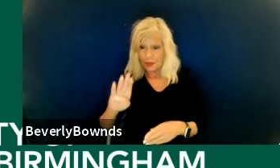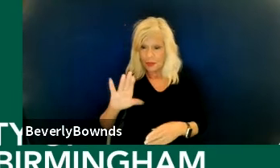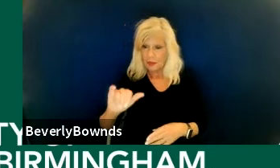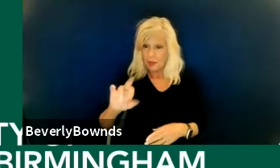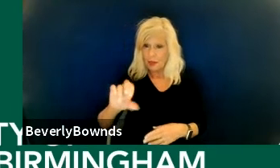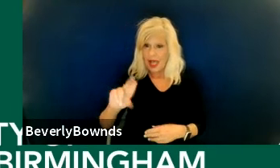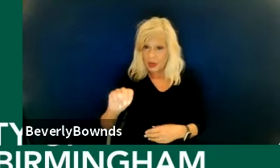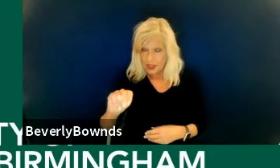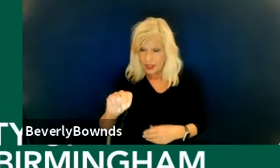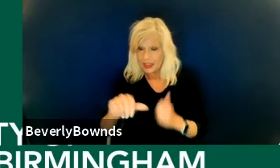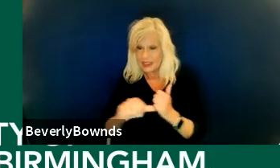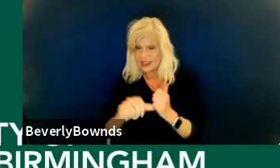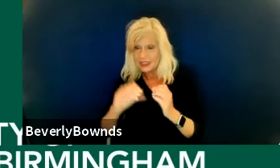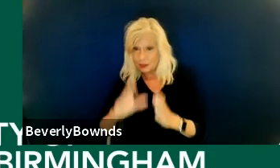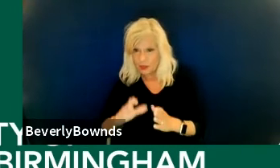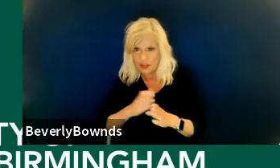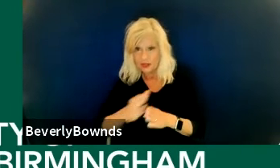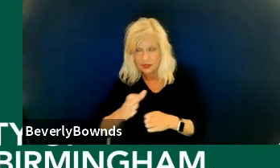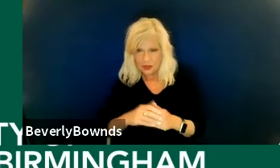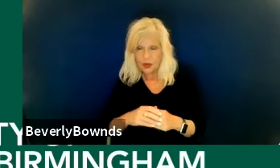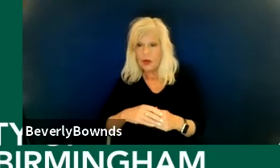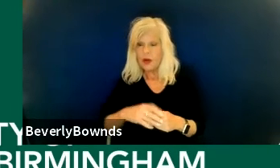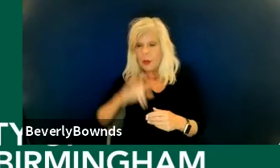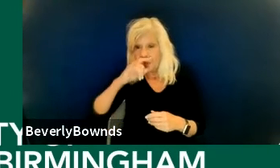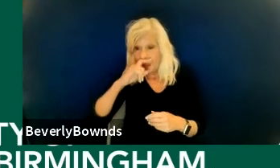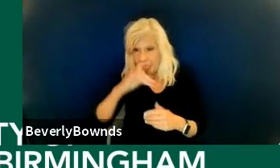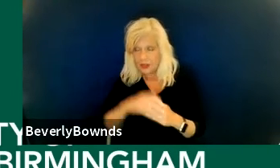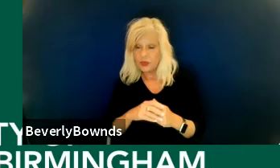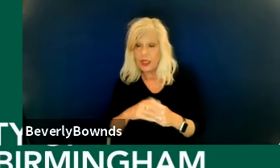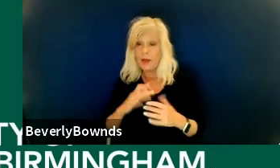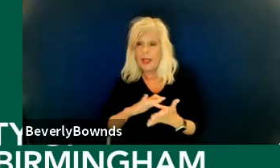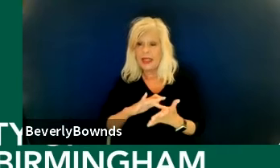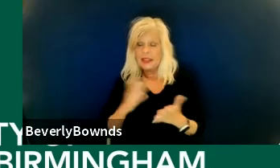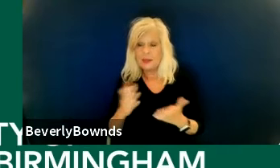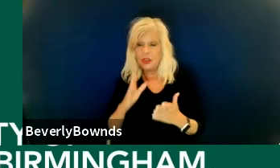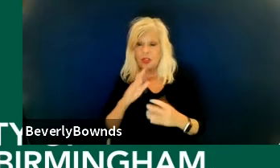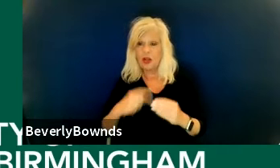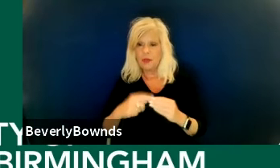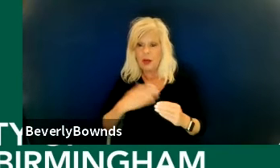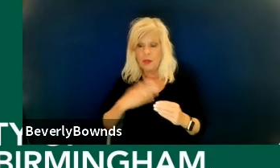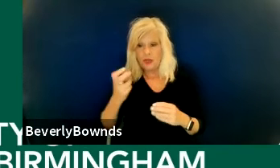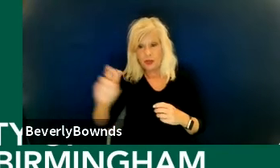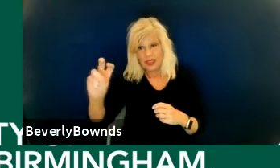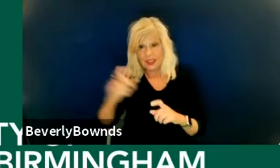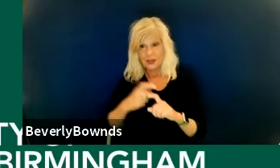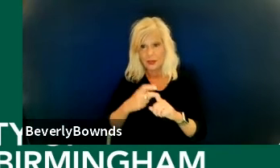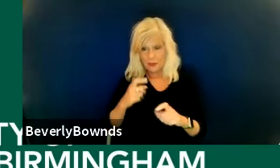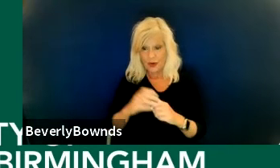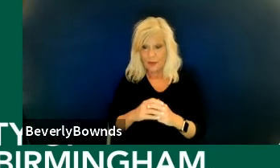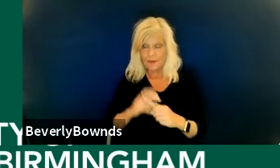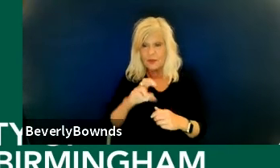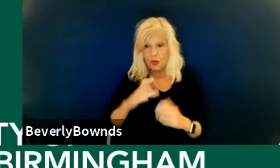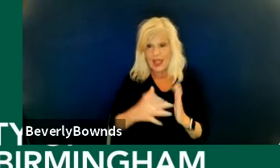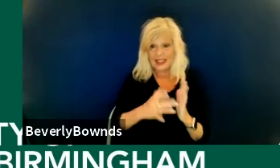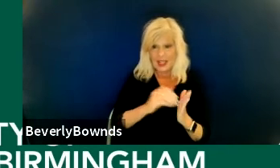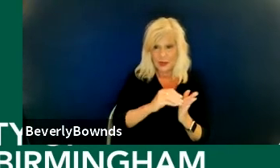assistant professor in the Division of Pediatric Rehabilitation Medicine. And I'm here today to talk about my transition from being a RECTech